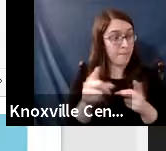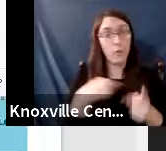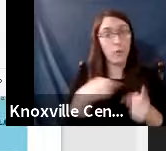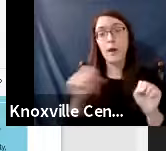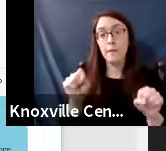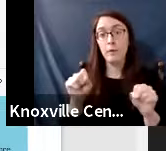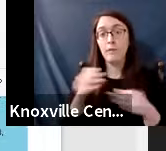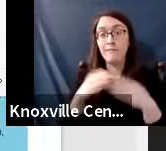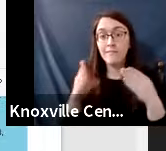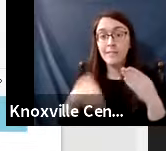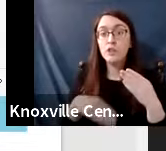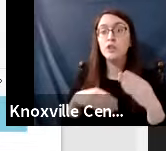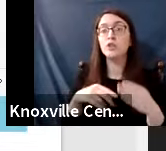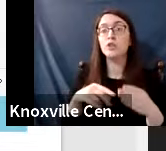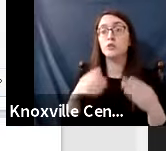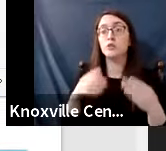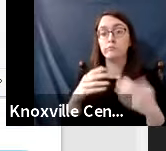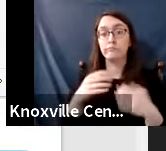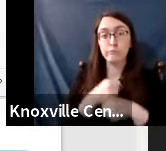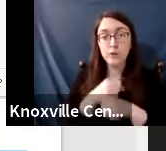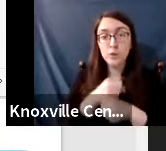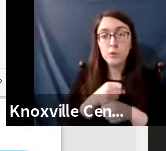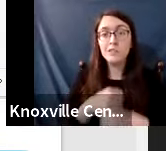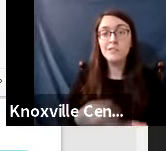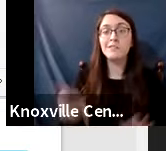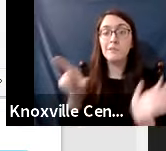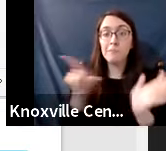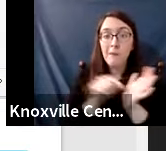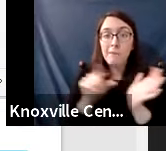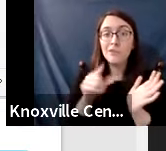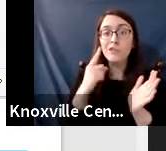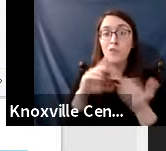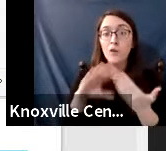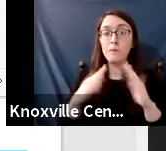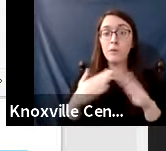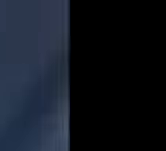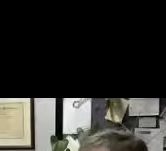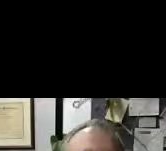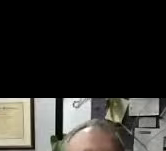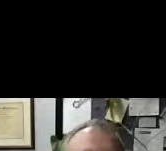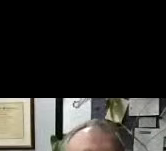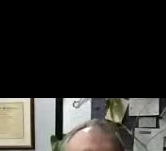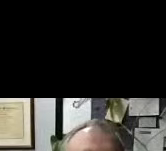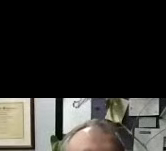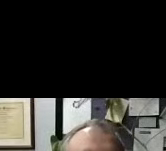it and publish it for our community. So happy to answer any questions if anybody has any.